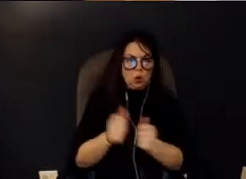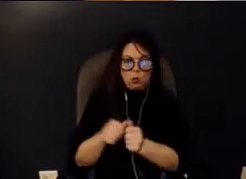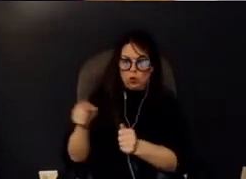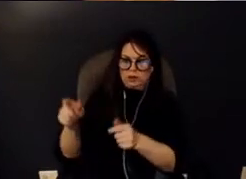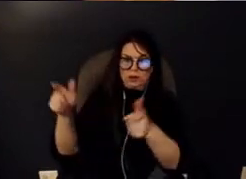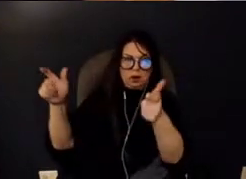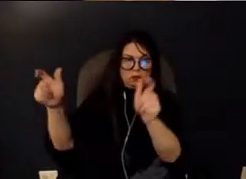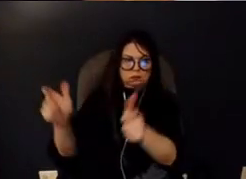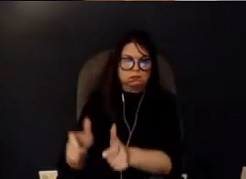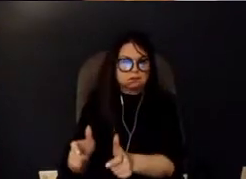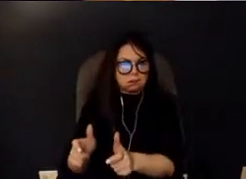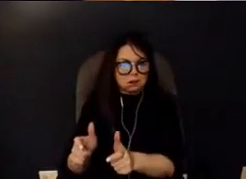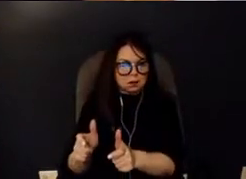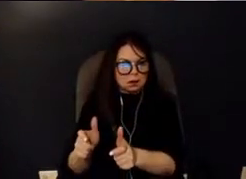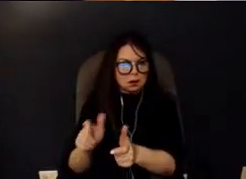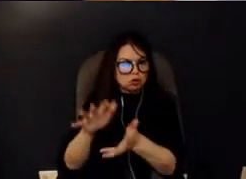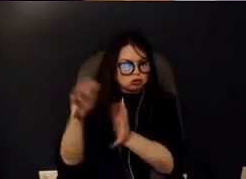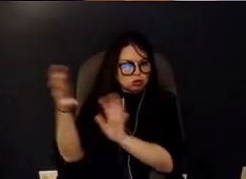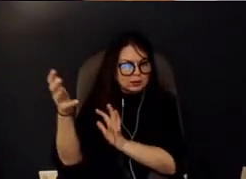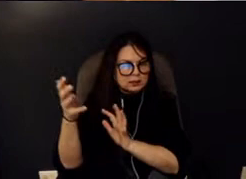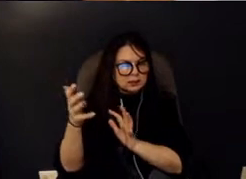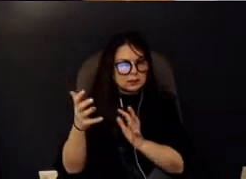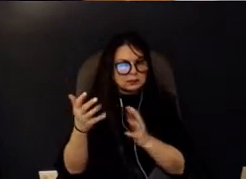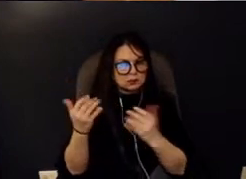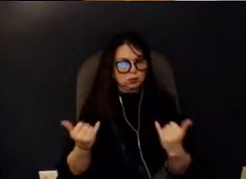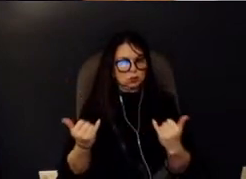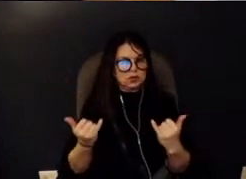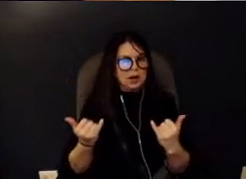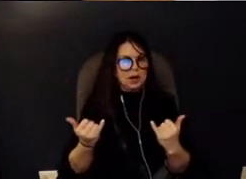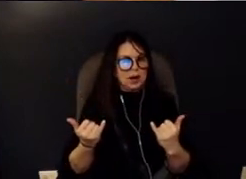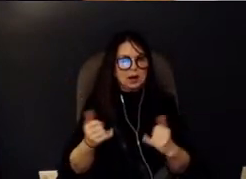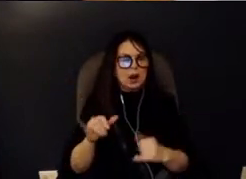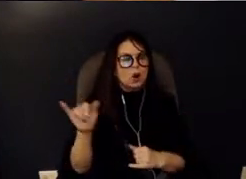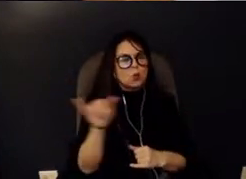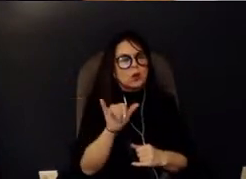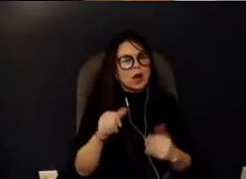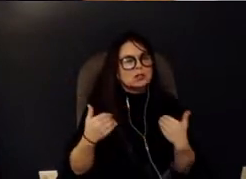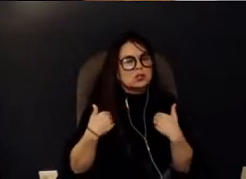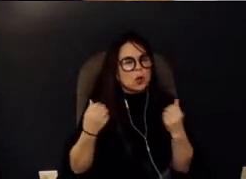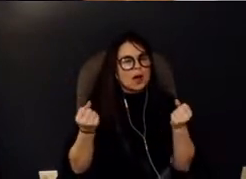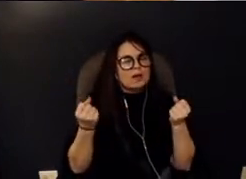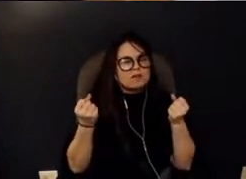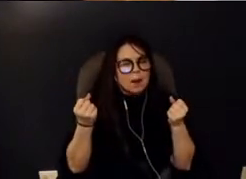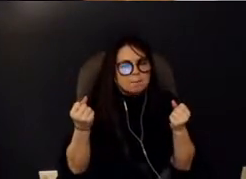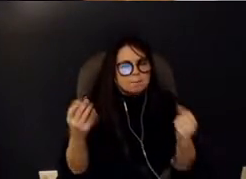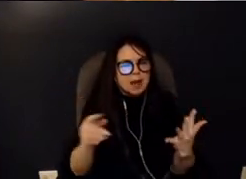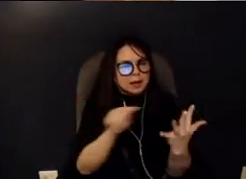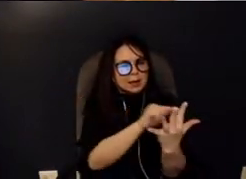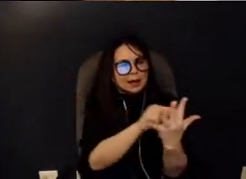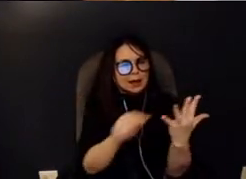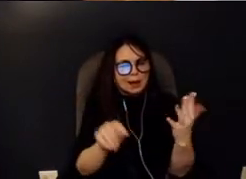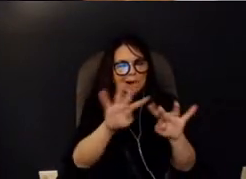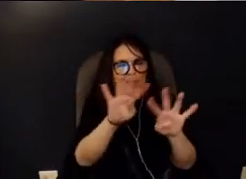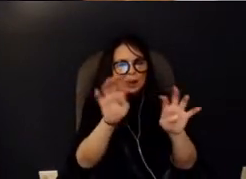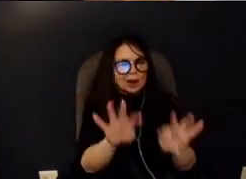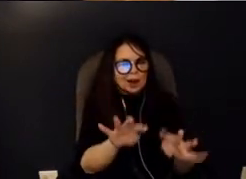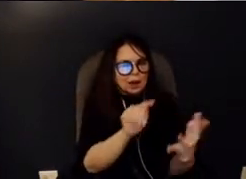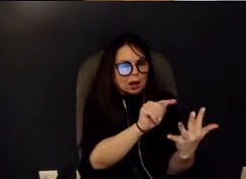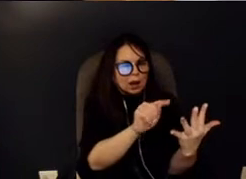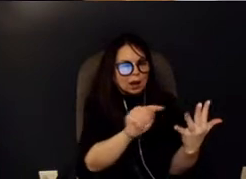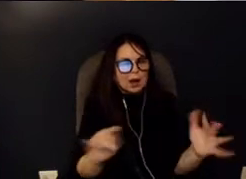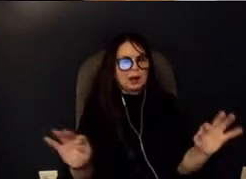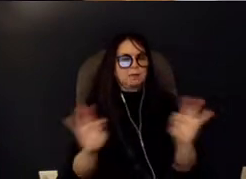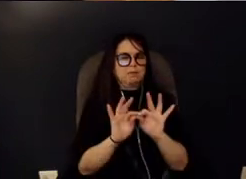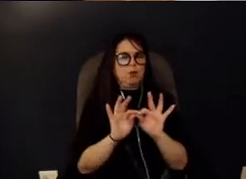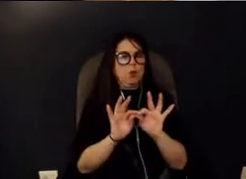experiencing today. But we also have a number of outstanding variables that are very important in how we make future year decisions